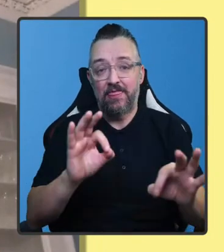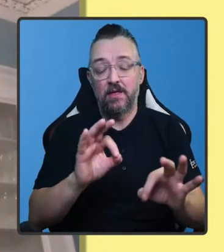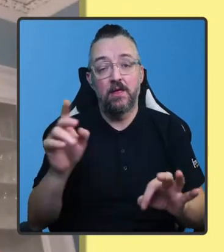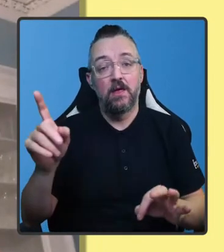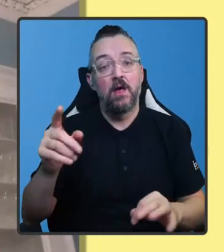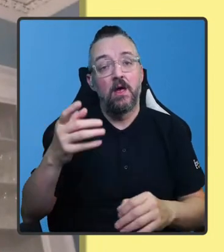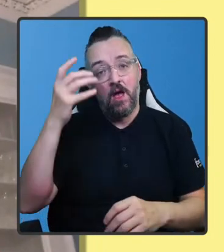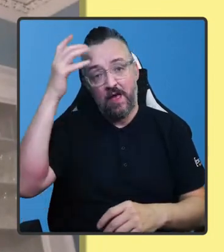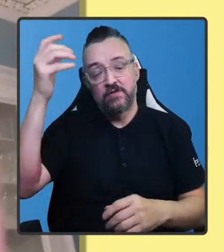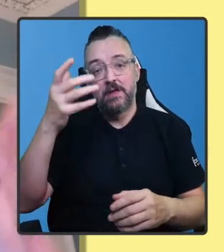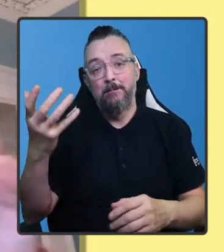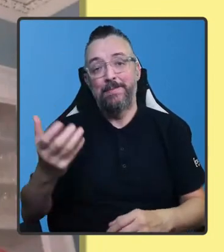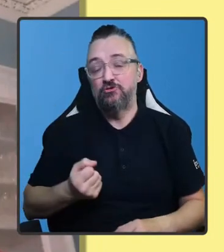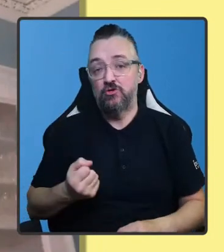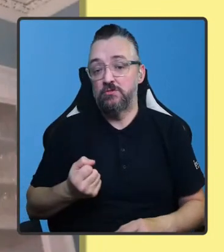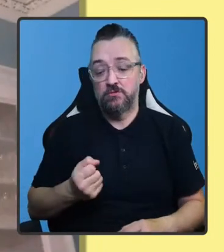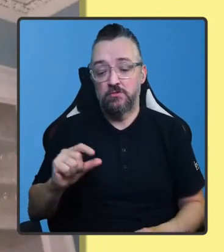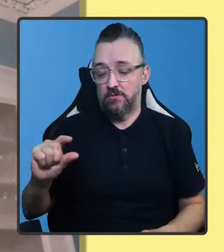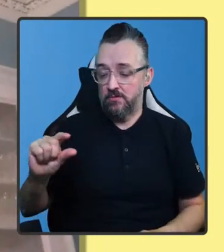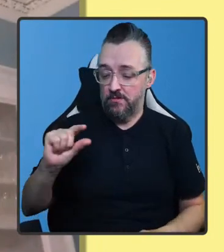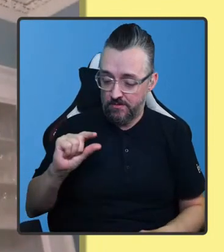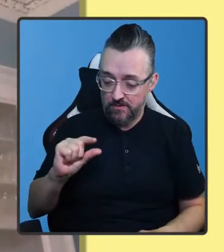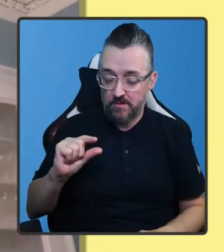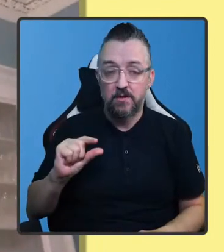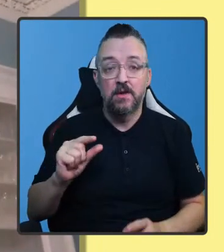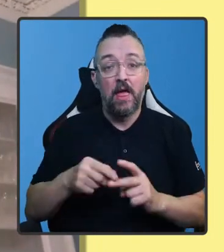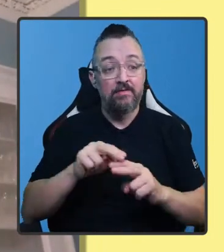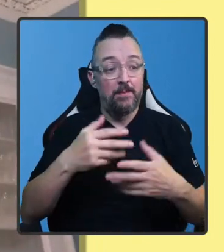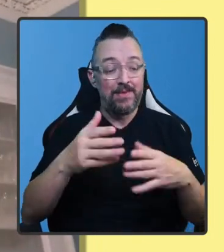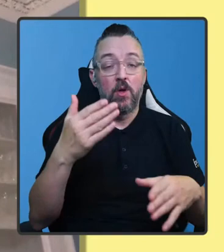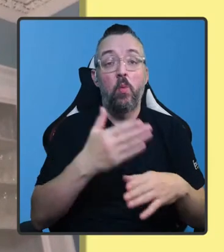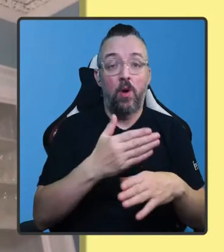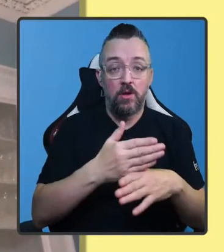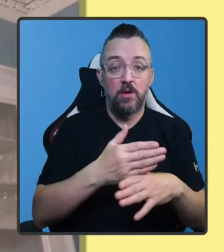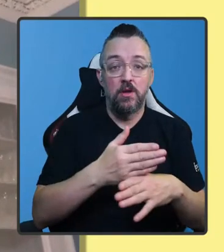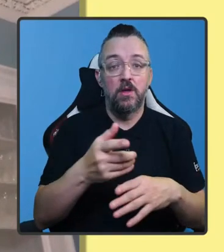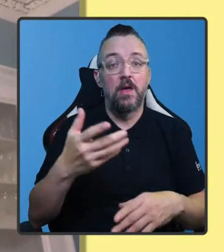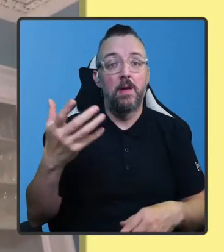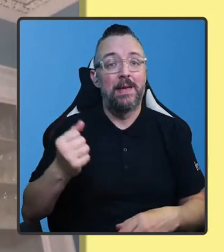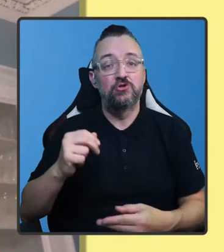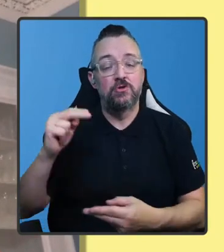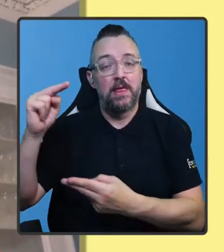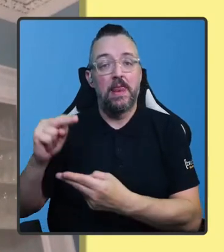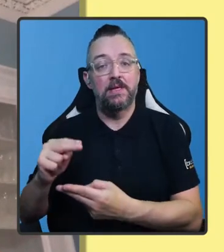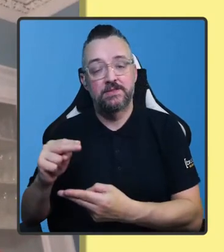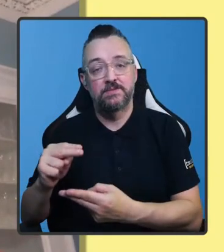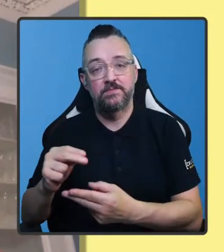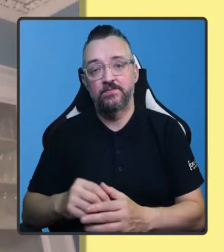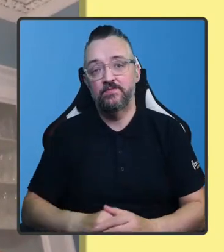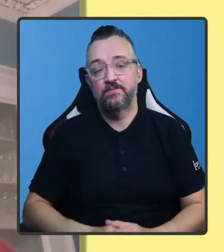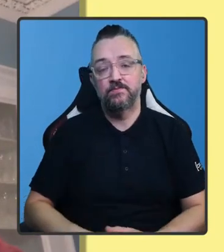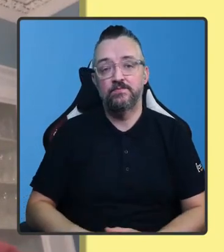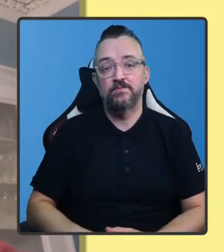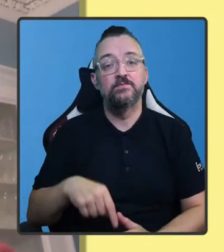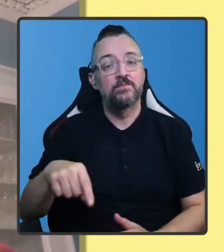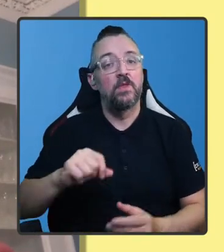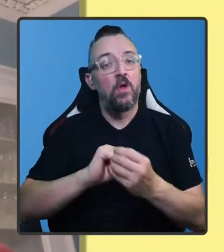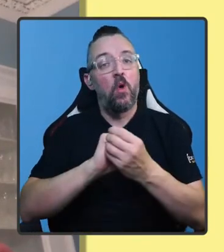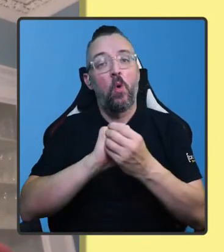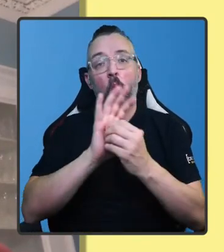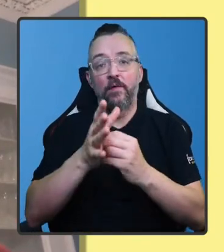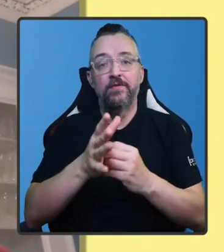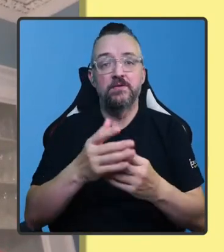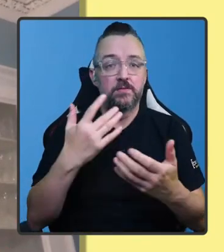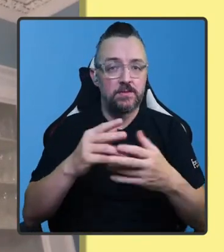pension and the likelihood, even if they had worked, that their pensions would be far less. This COVID pandemic has seen some